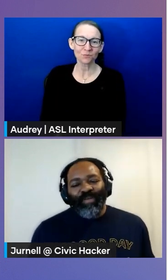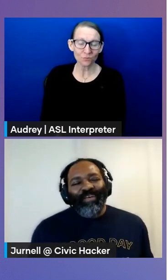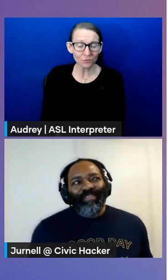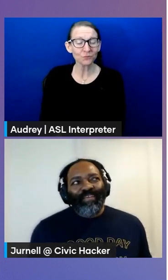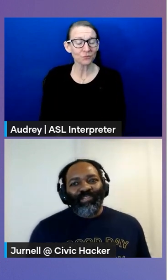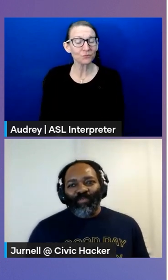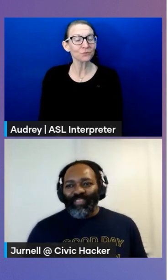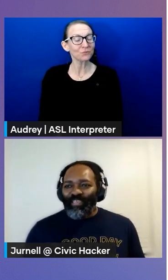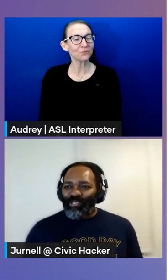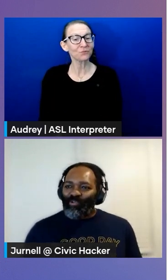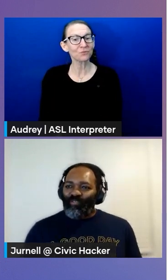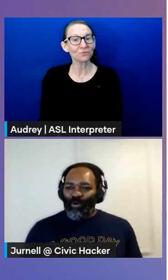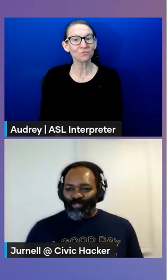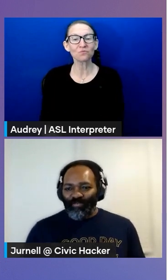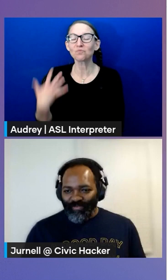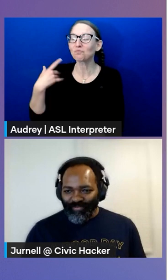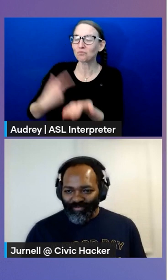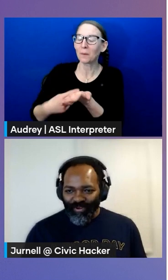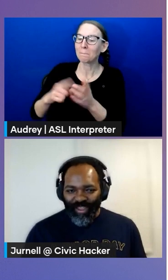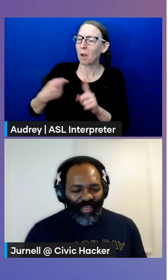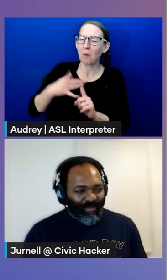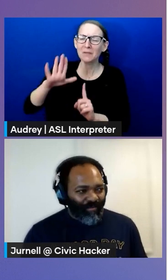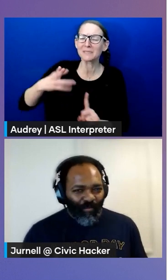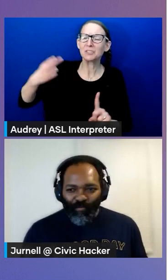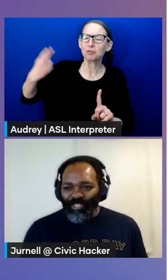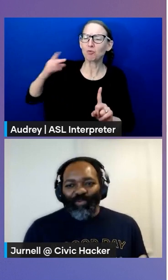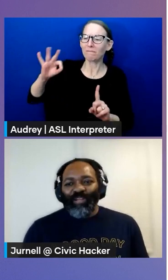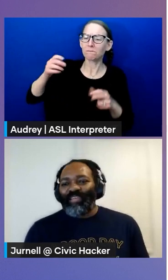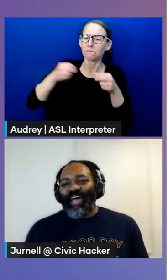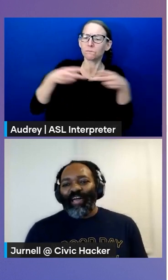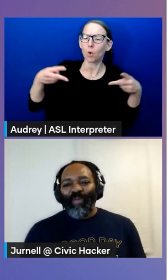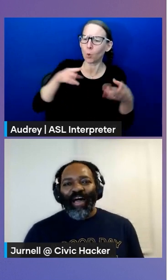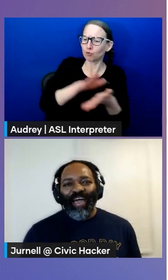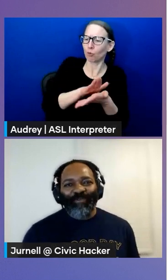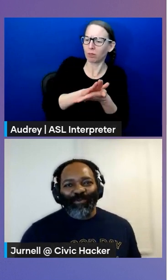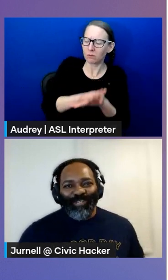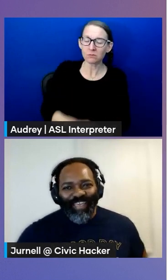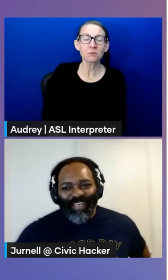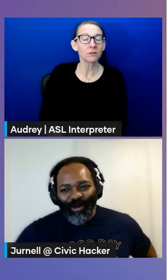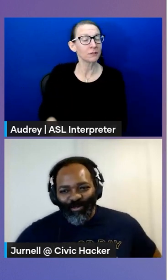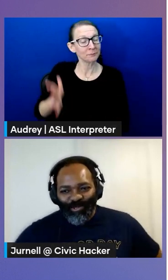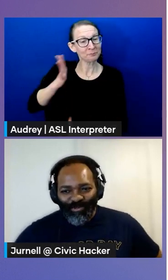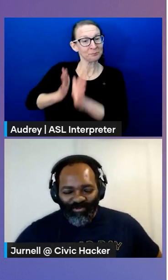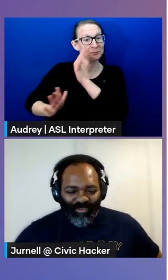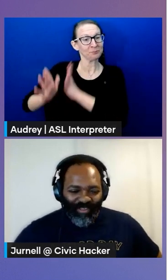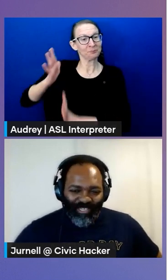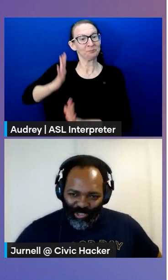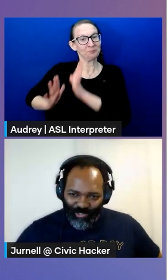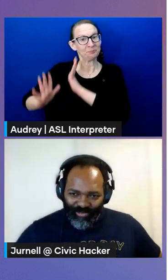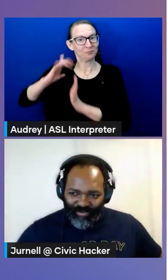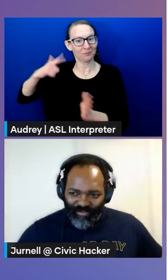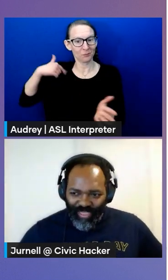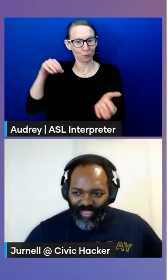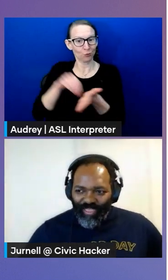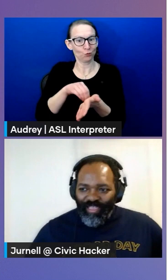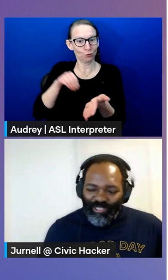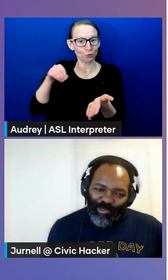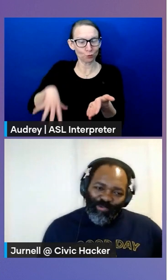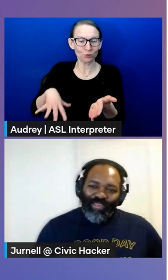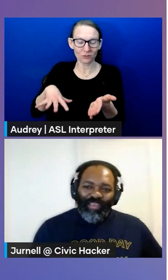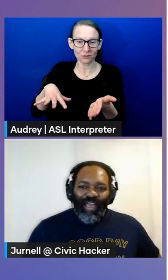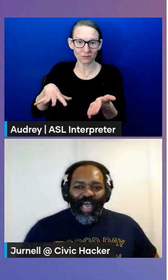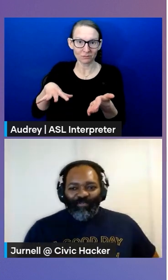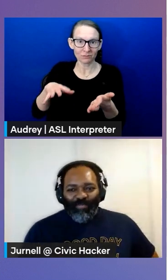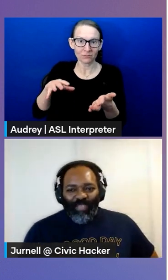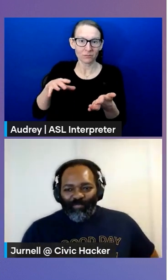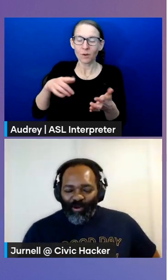So let's start with the history of code schools, right? Once upon a time, I was a code school teacher, okay?